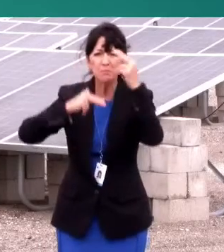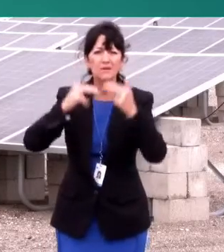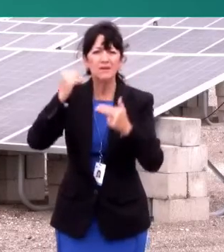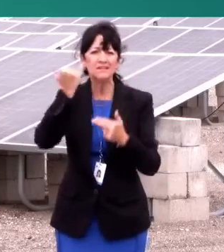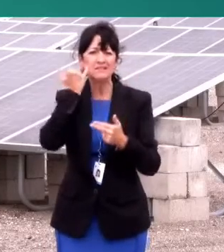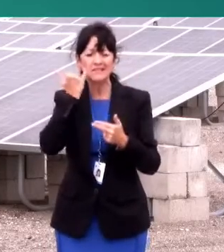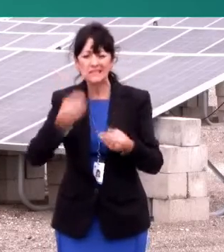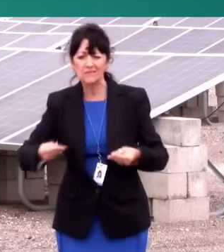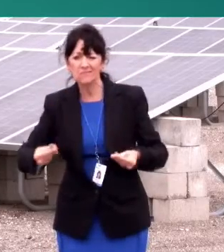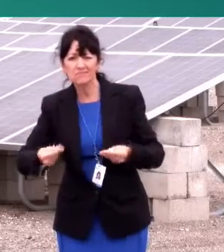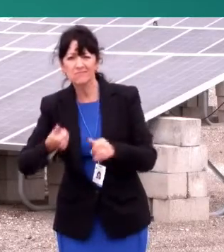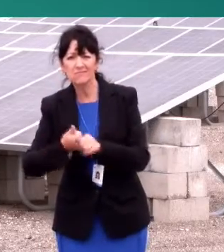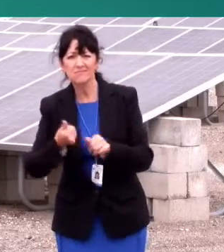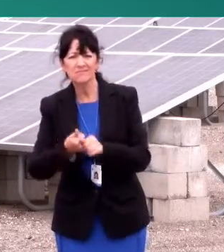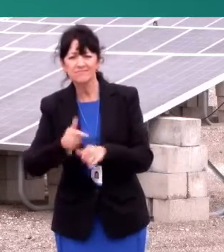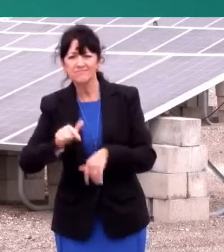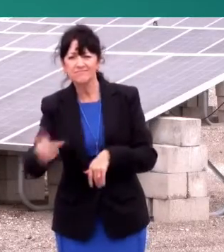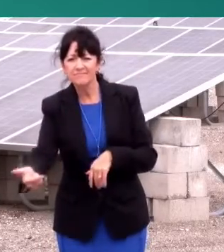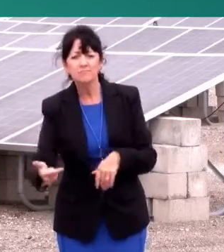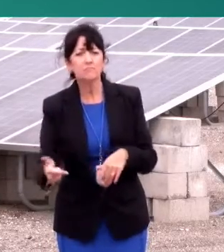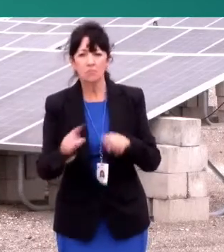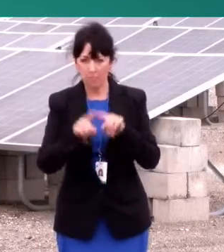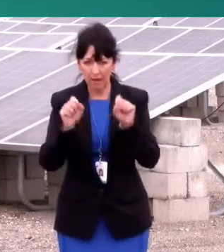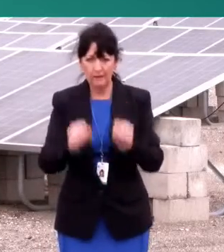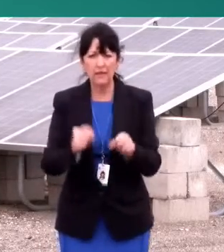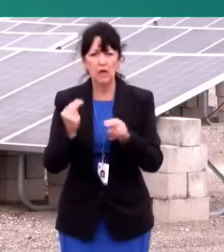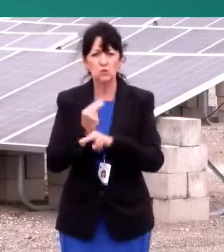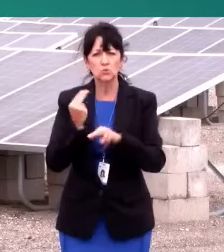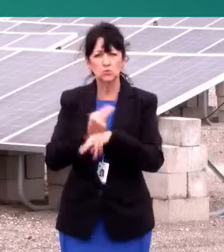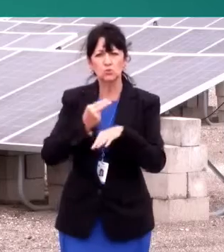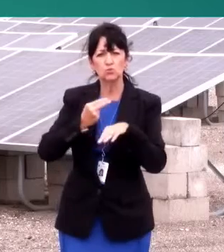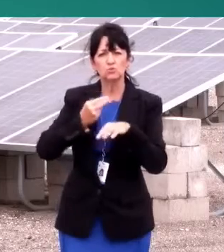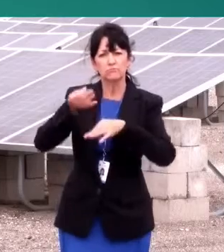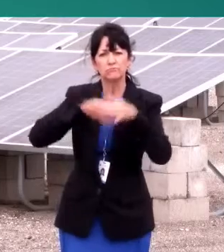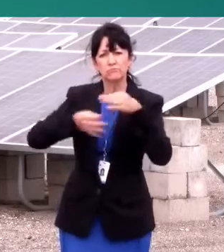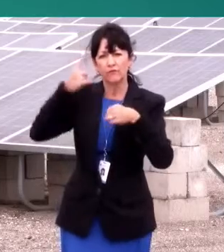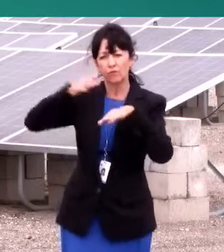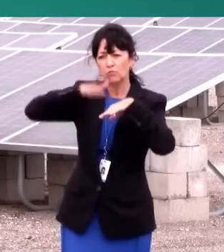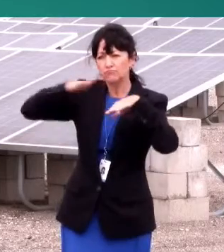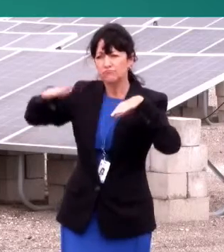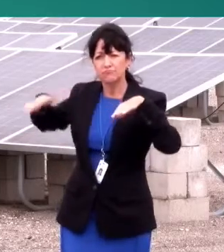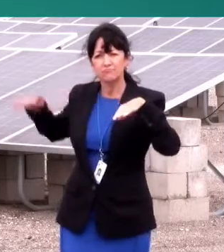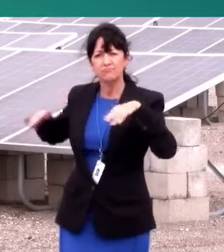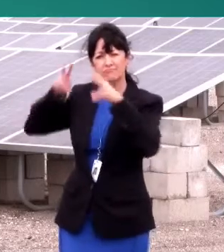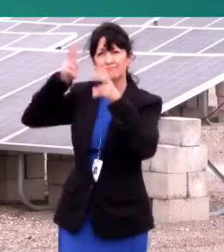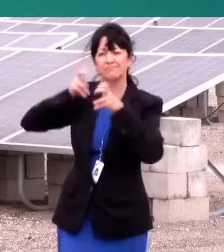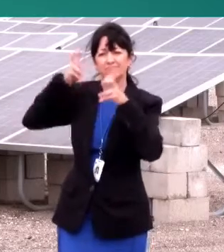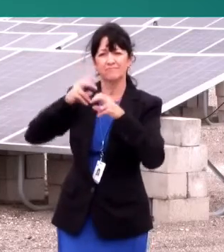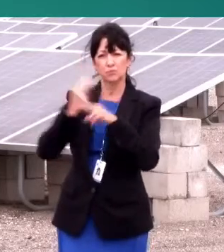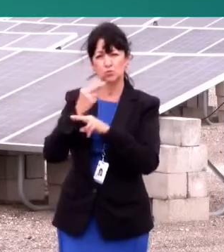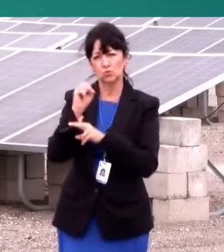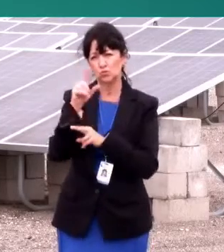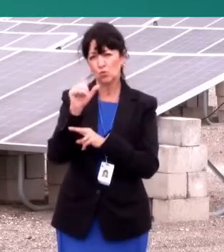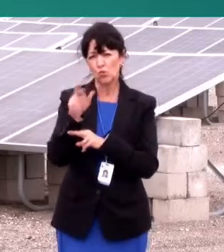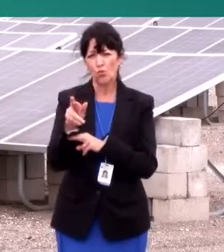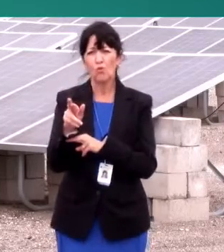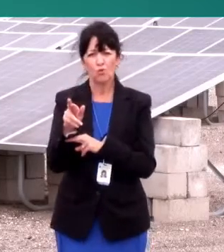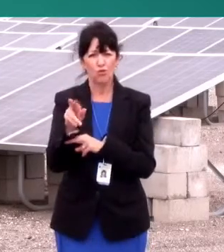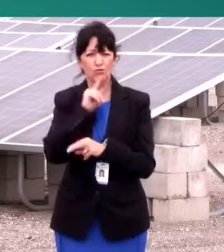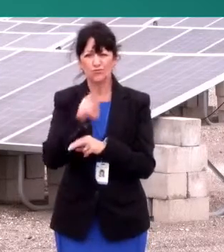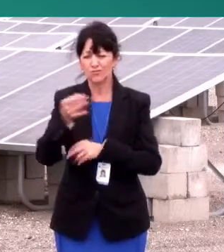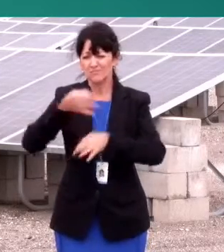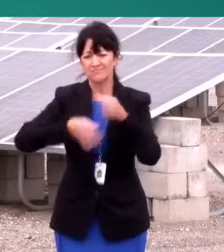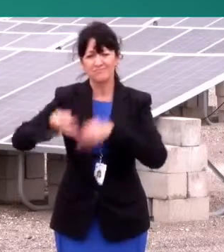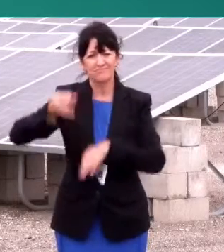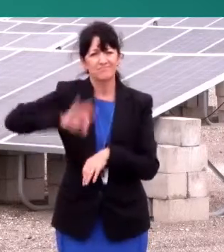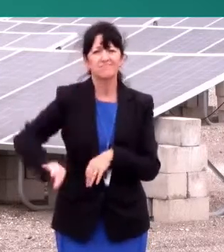infrastructure that directly benefits those communities, not just now, but into the future. And I want to recognize Dana Cobb, who